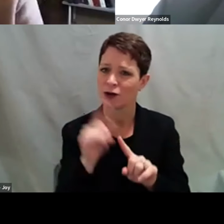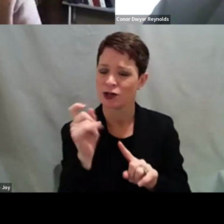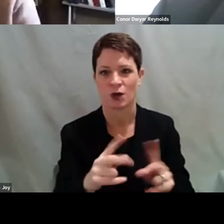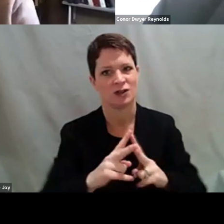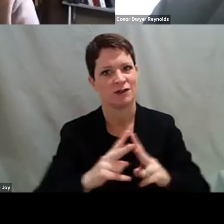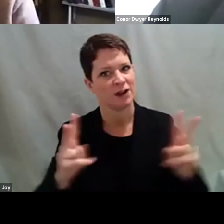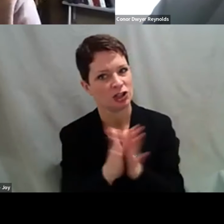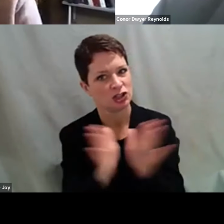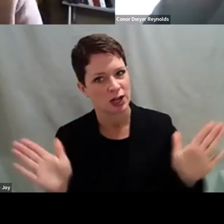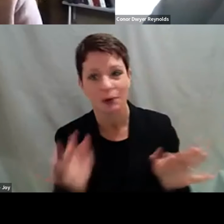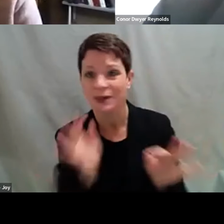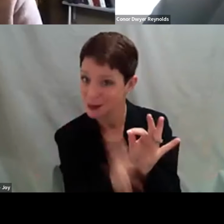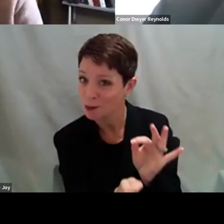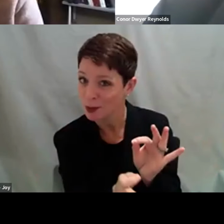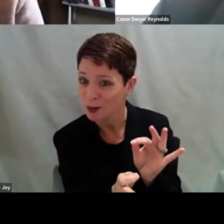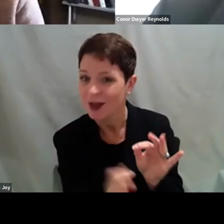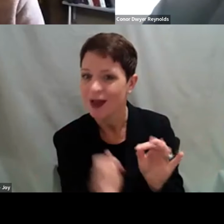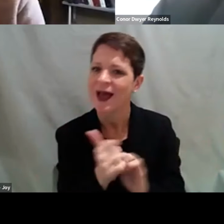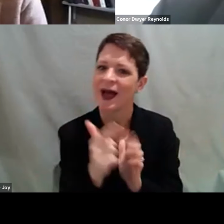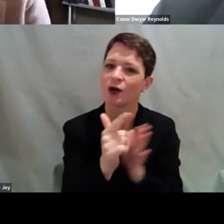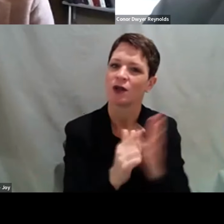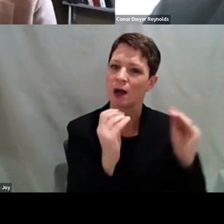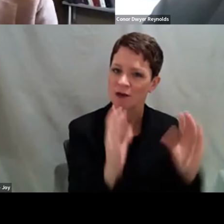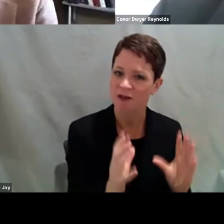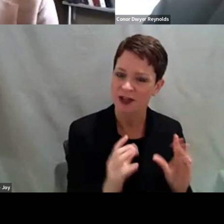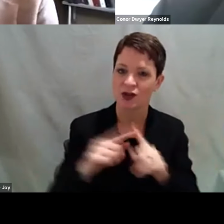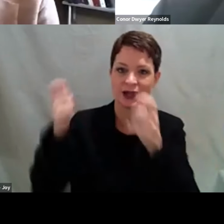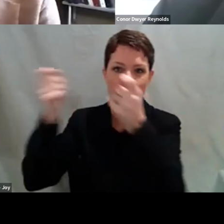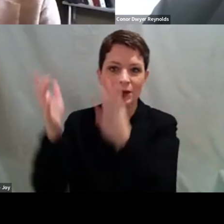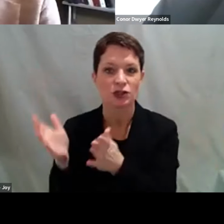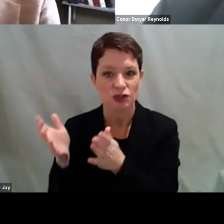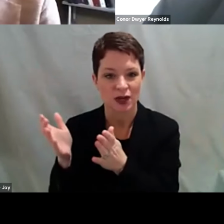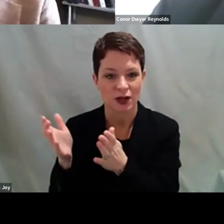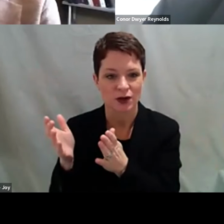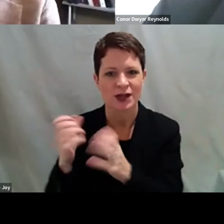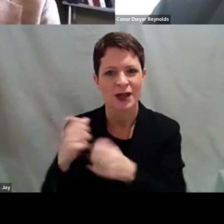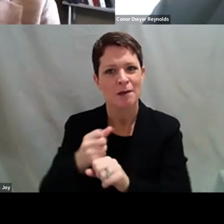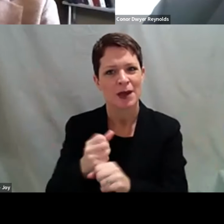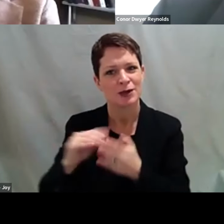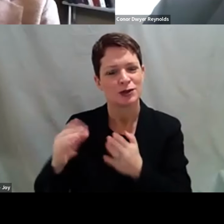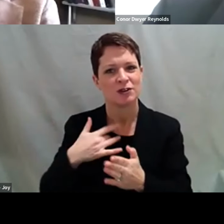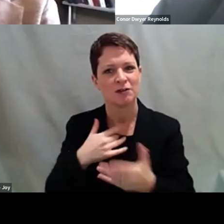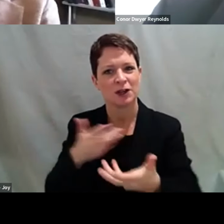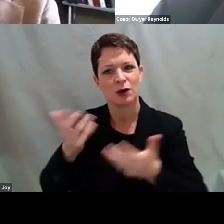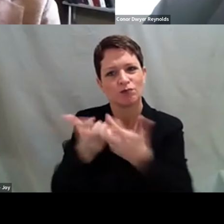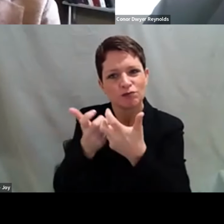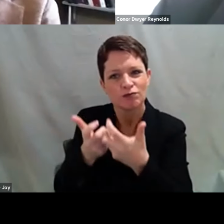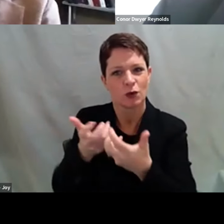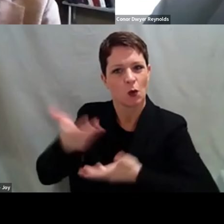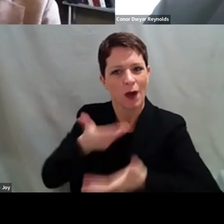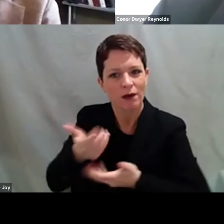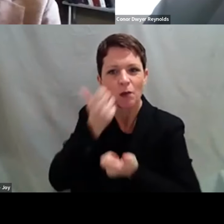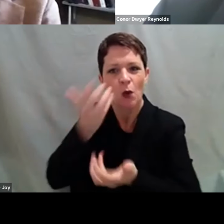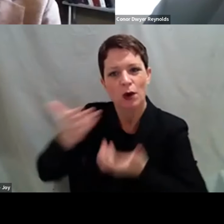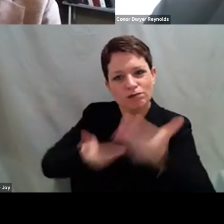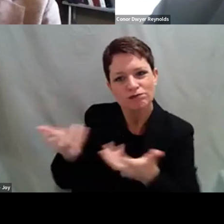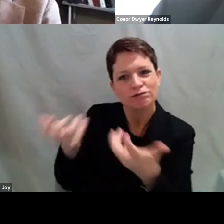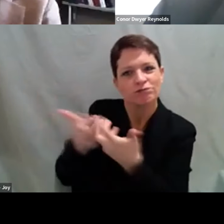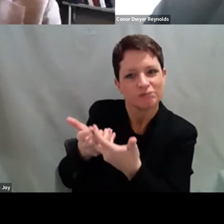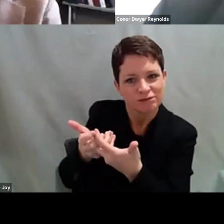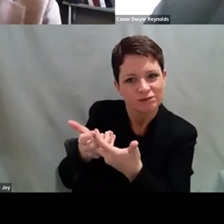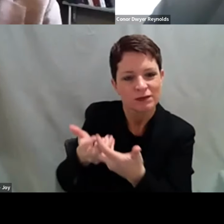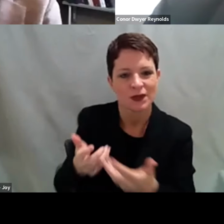simple, is how do law professors and administrators make them feel more welcome? So there are some